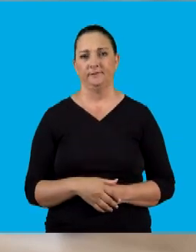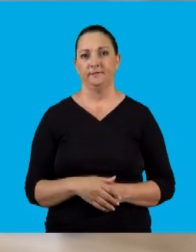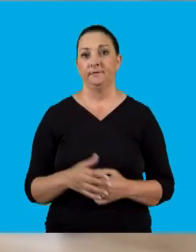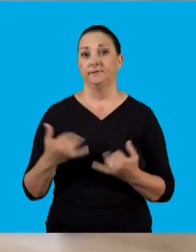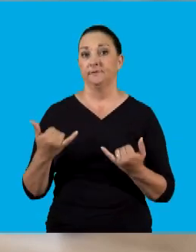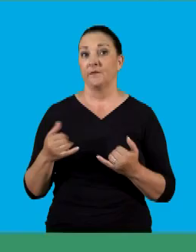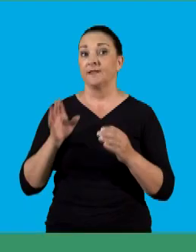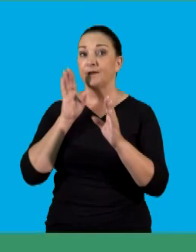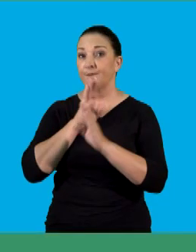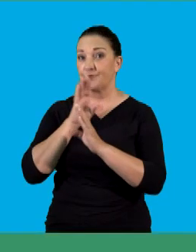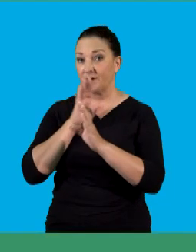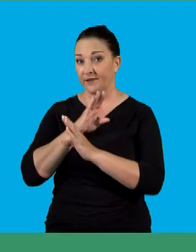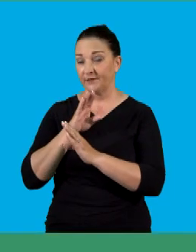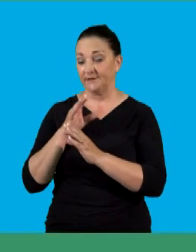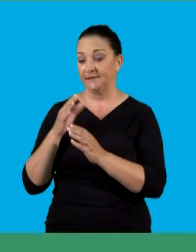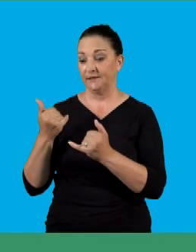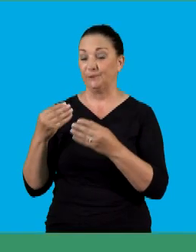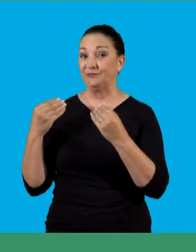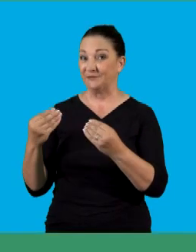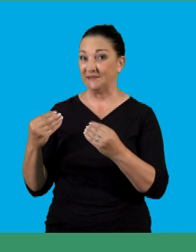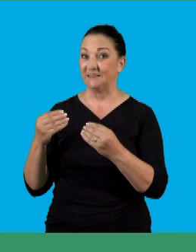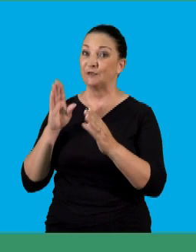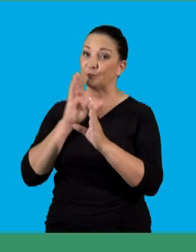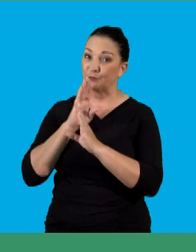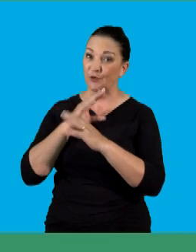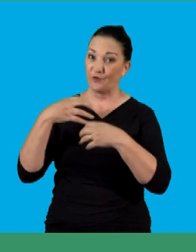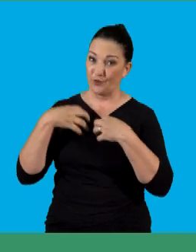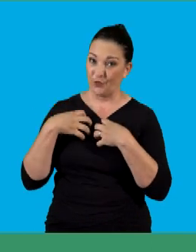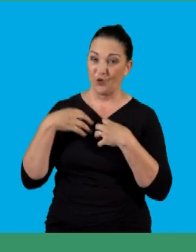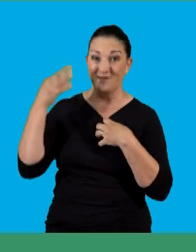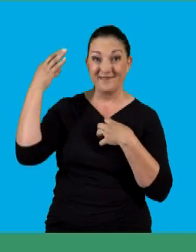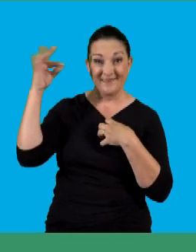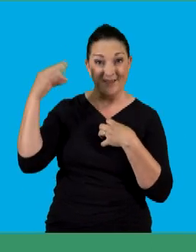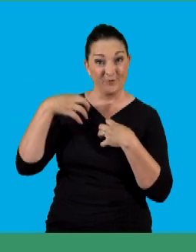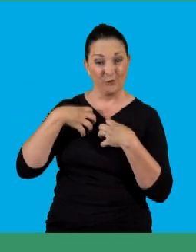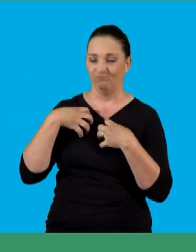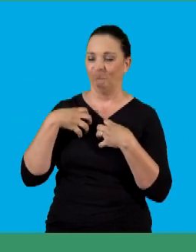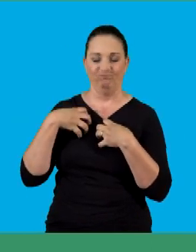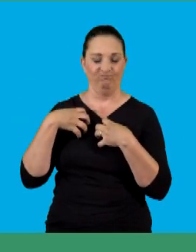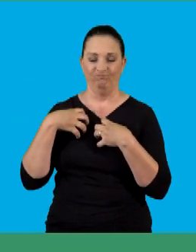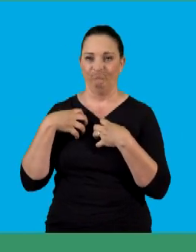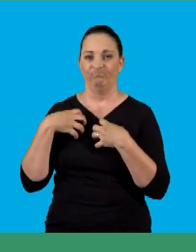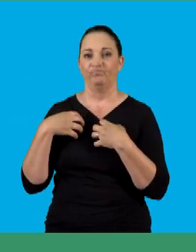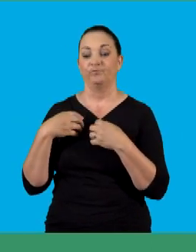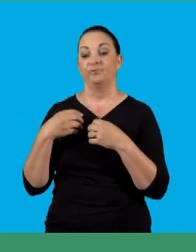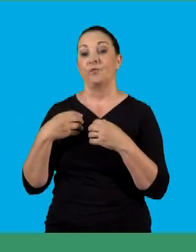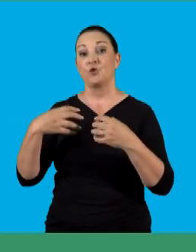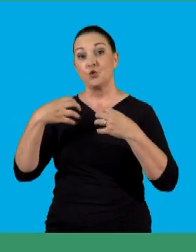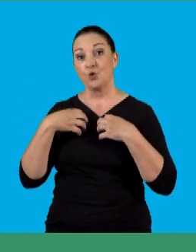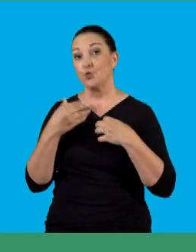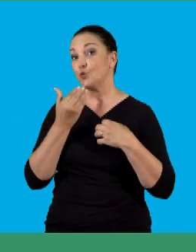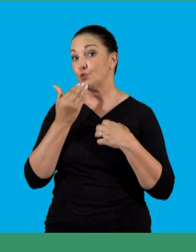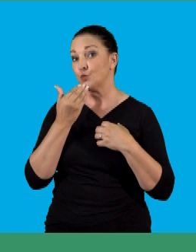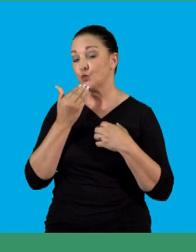to the private sector. These are businesses that are privately owned. So since it's not the government who owns these businesses, the owners of